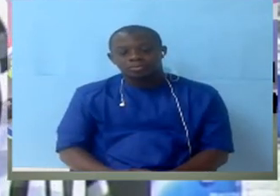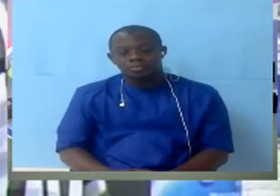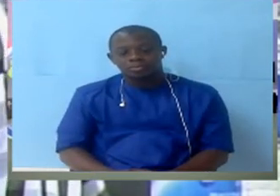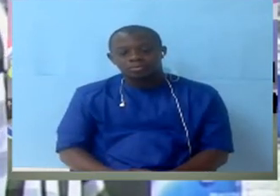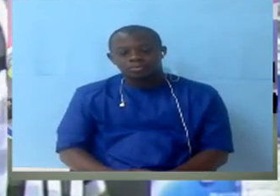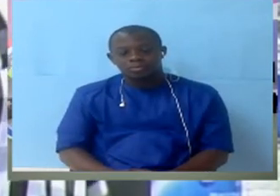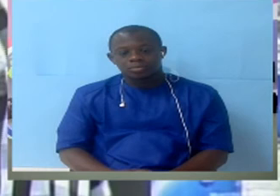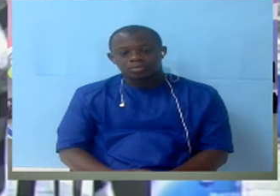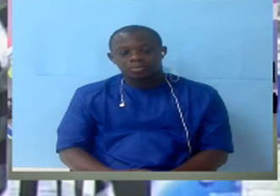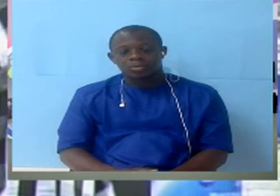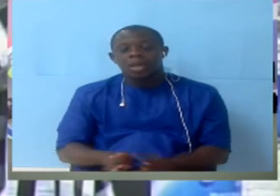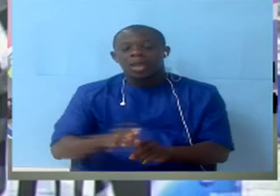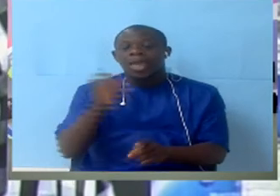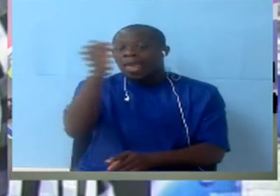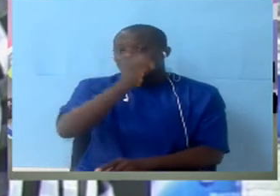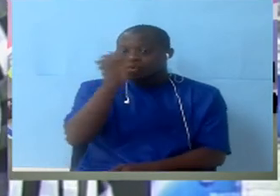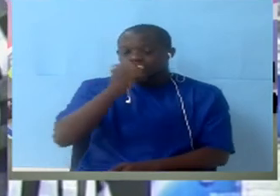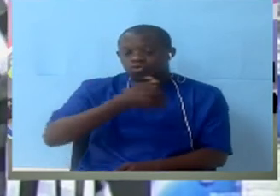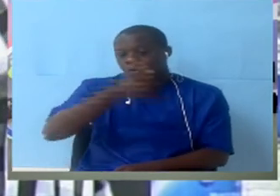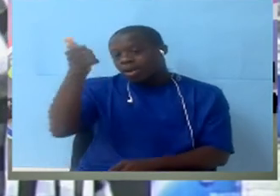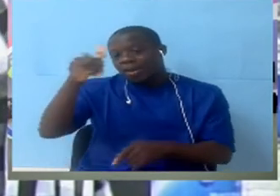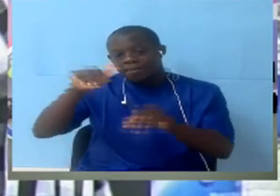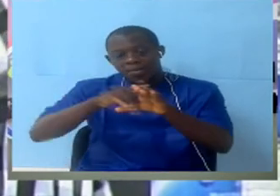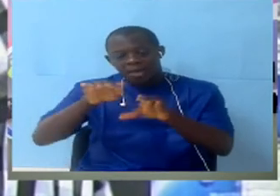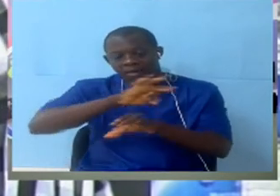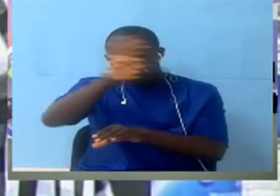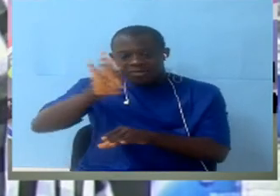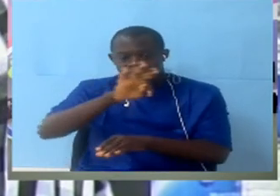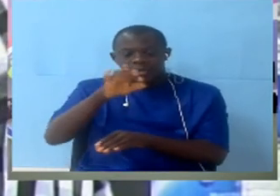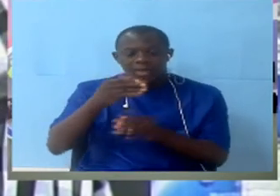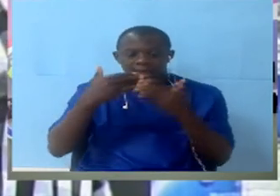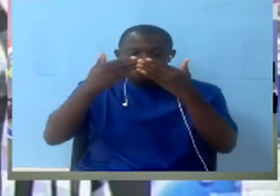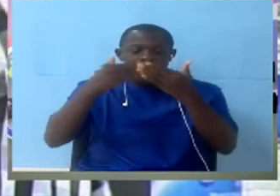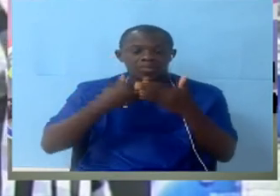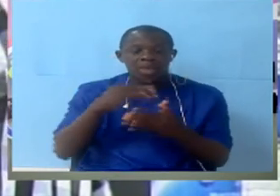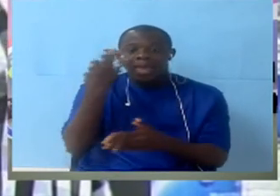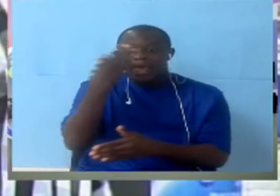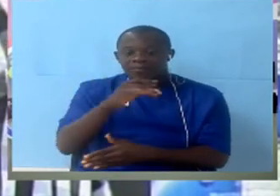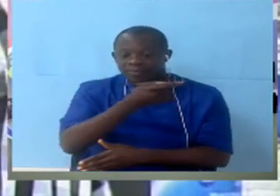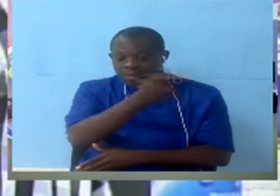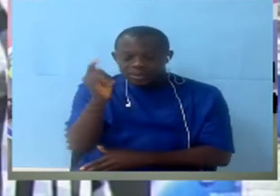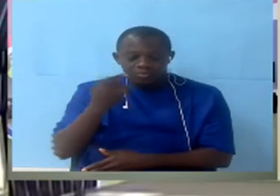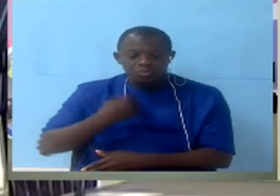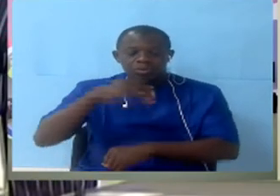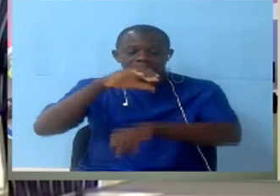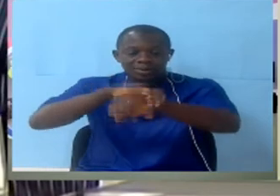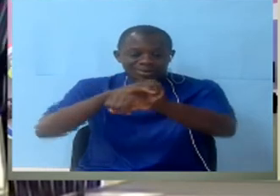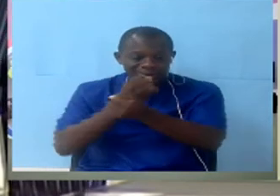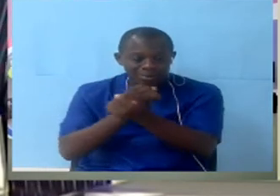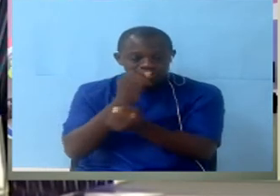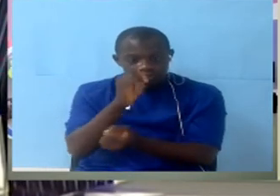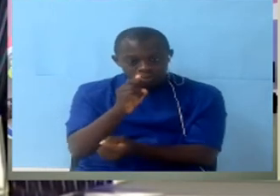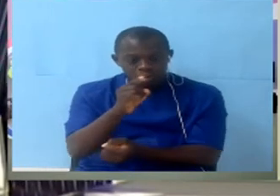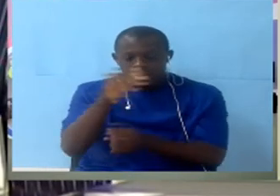Jeremiah Muntoyanti Be Falale. Because a member of my family, in fact, informed me that if these people get you, they will kill you.